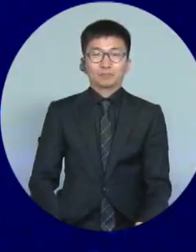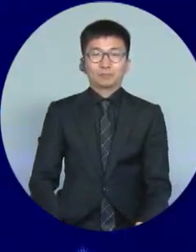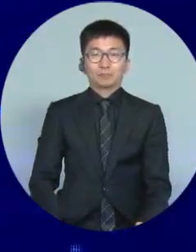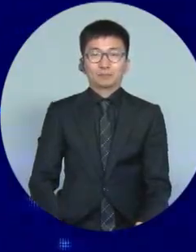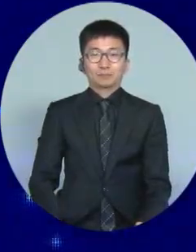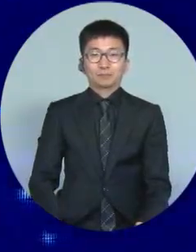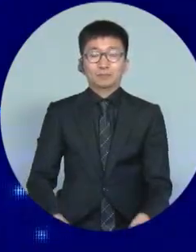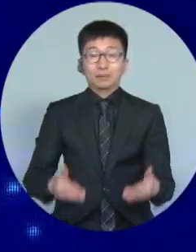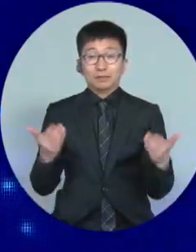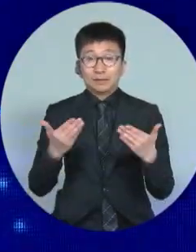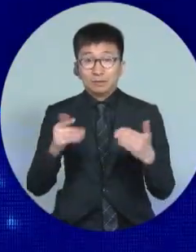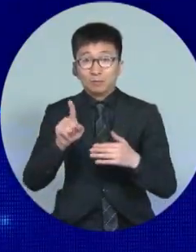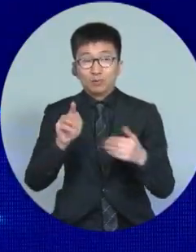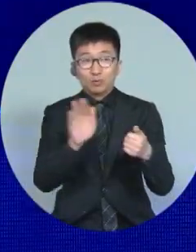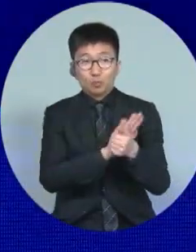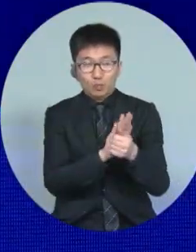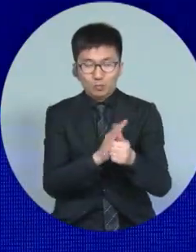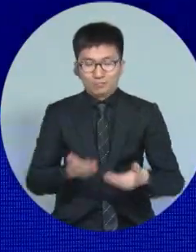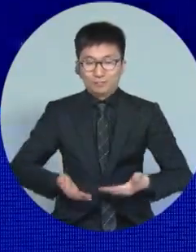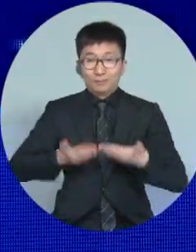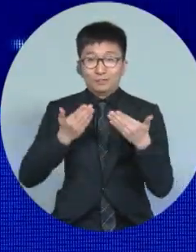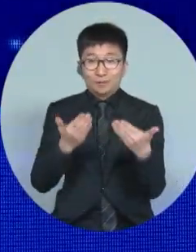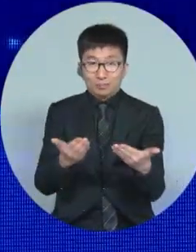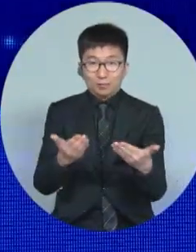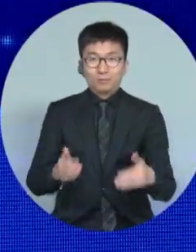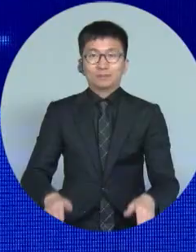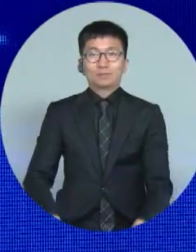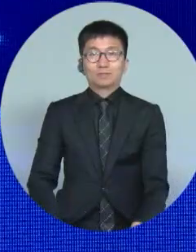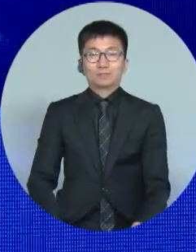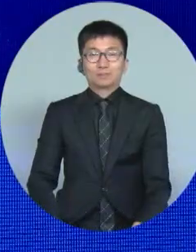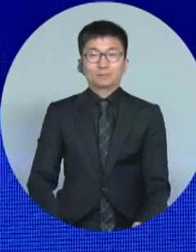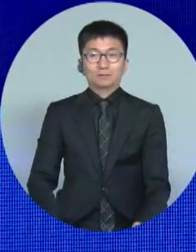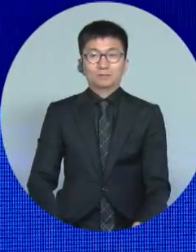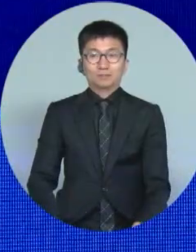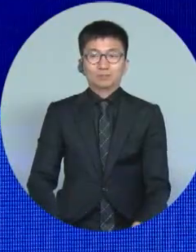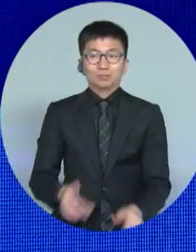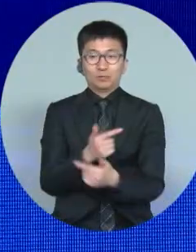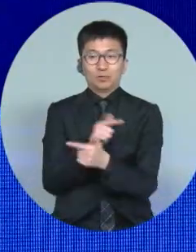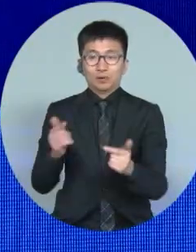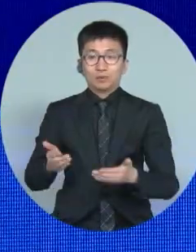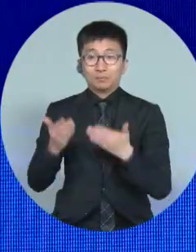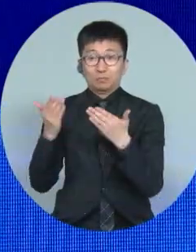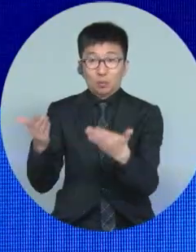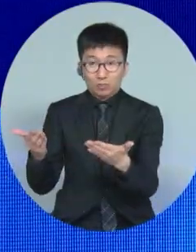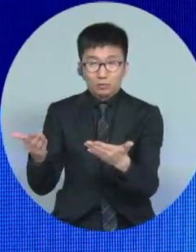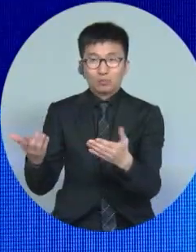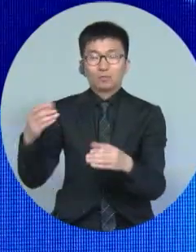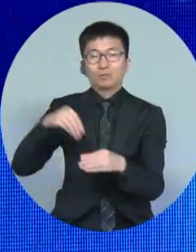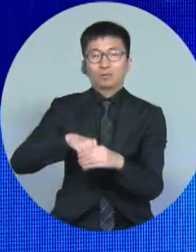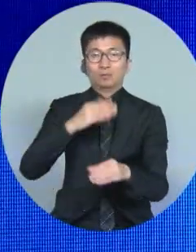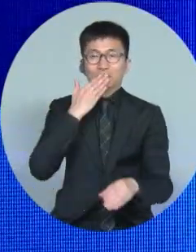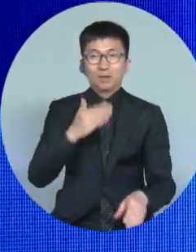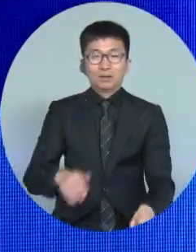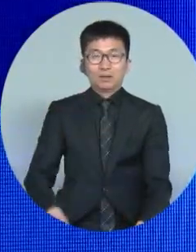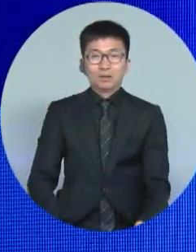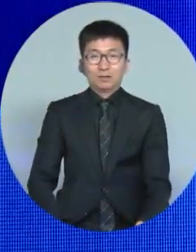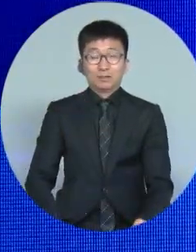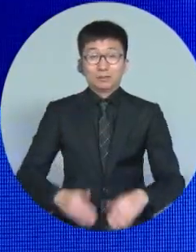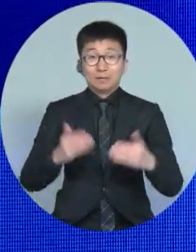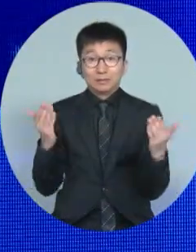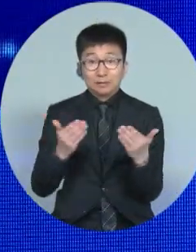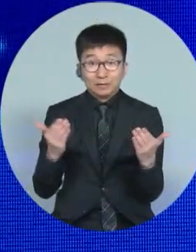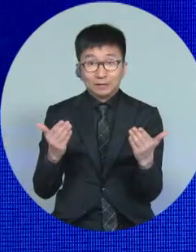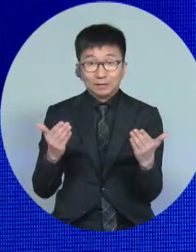volunteering, ecological work. And here I call on your tradition, because as you all